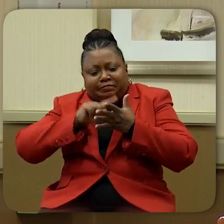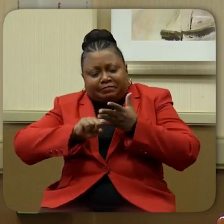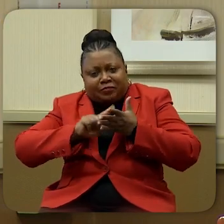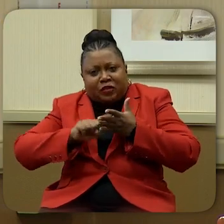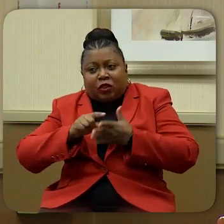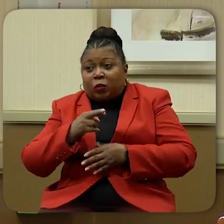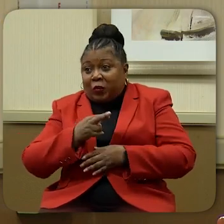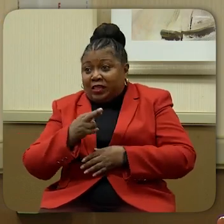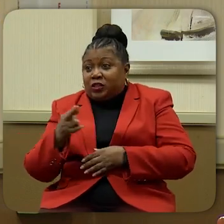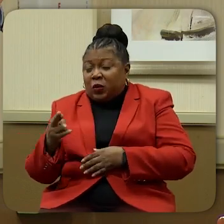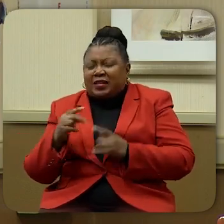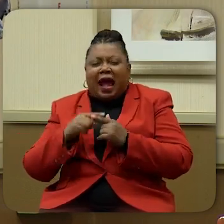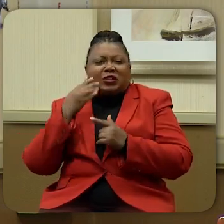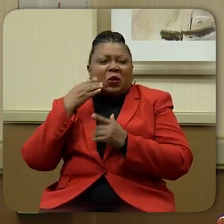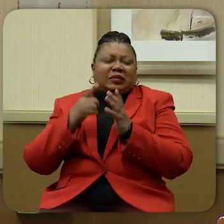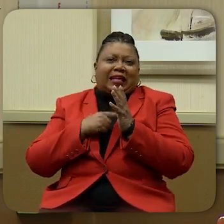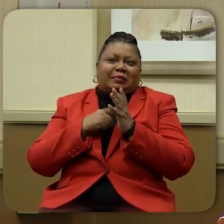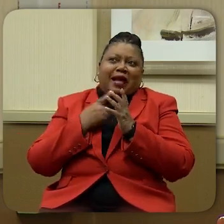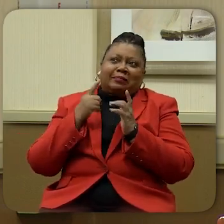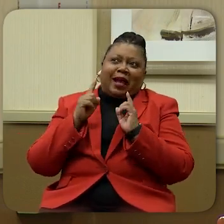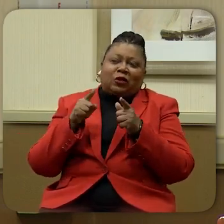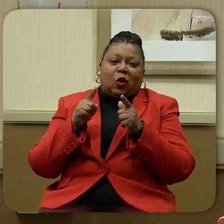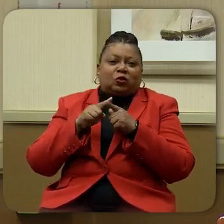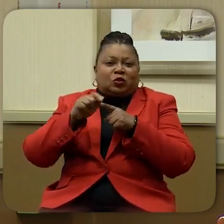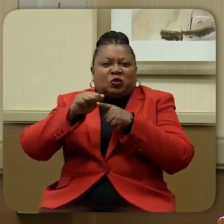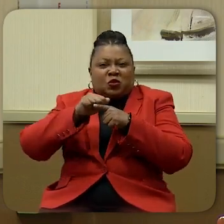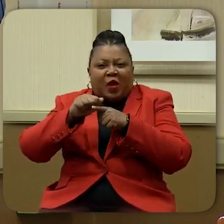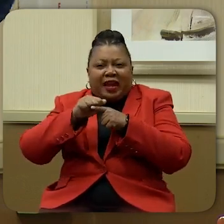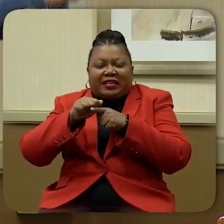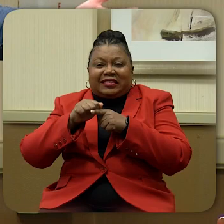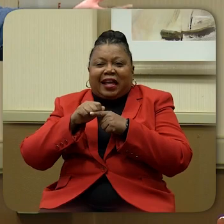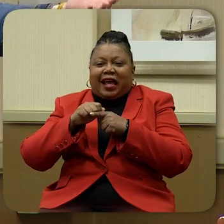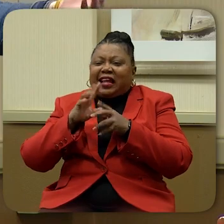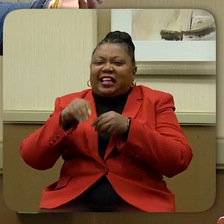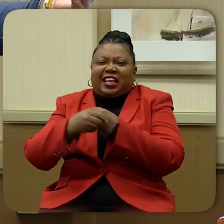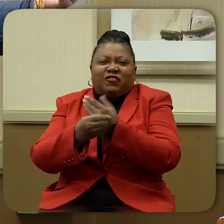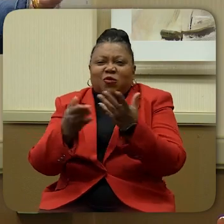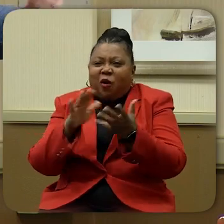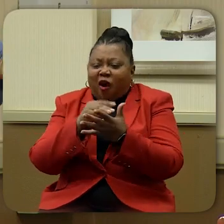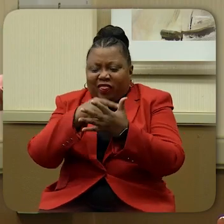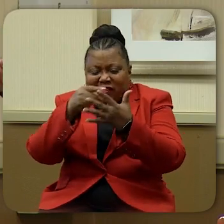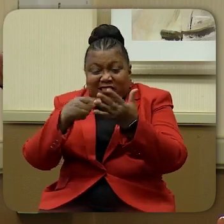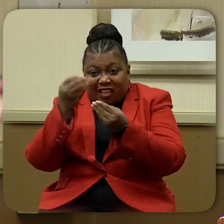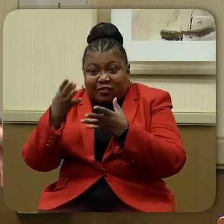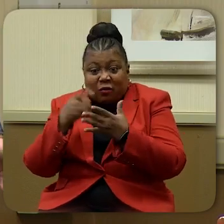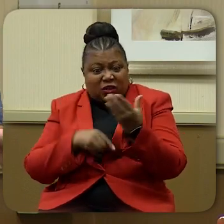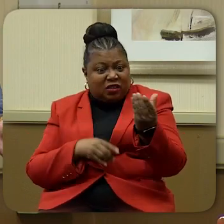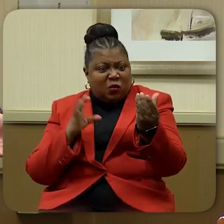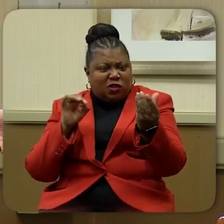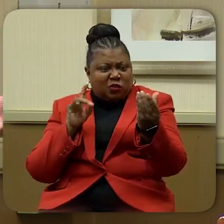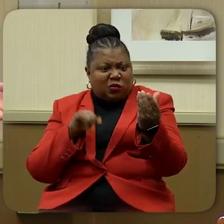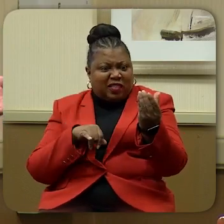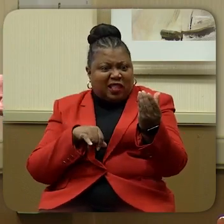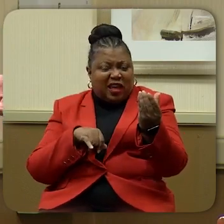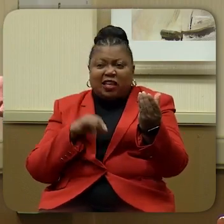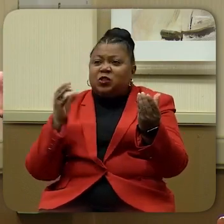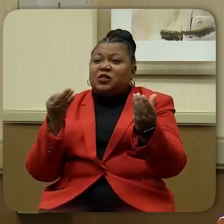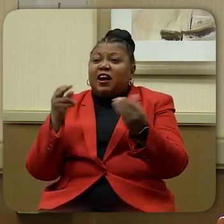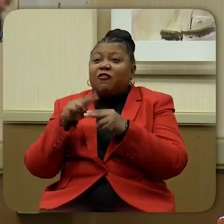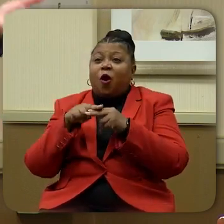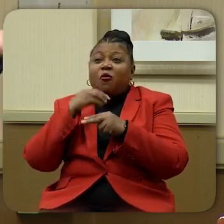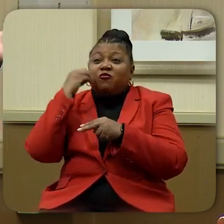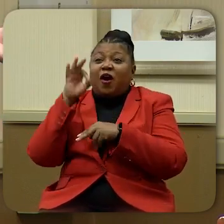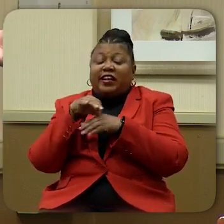through the resources. I know sometimes I go to trainings and they give you all this stuff, but then what are you supposed to do? Like sit at home on Friday